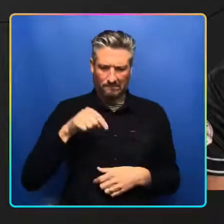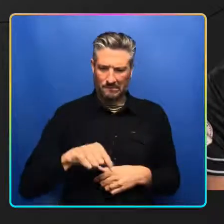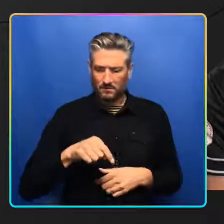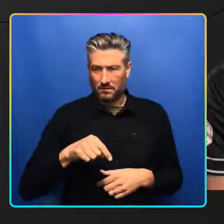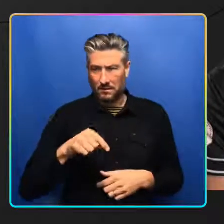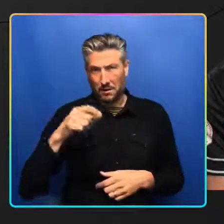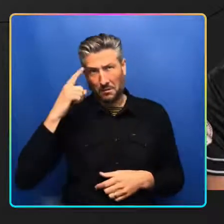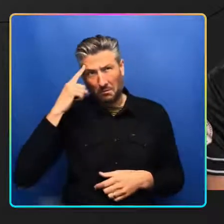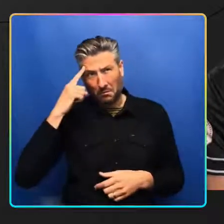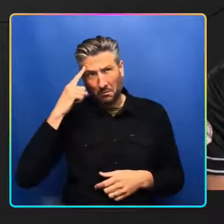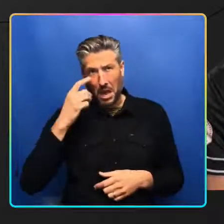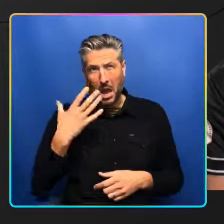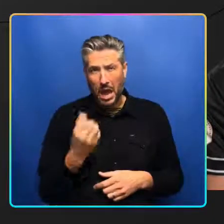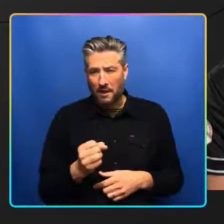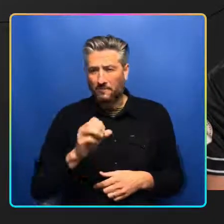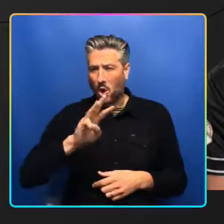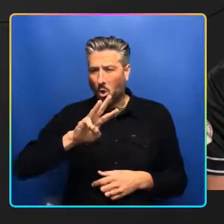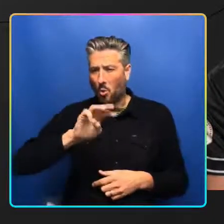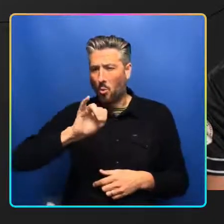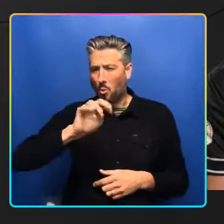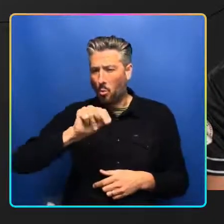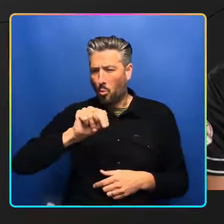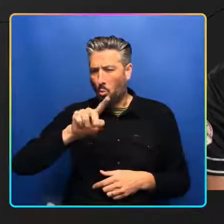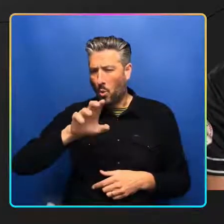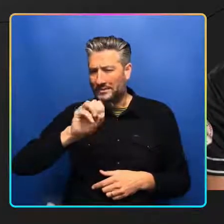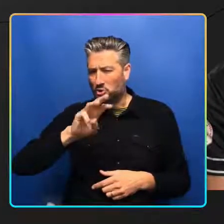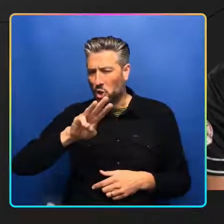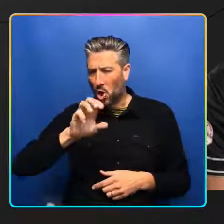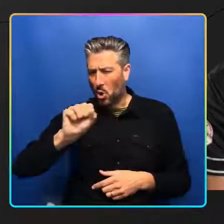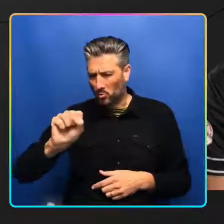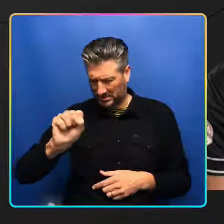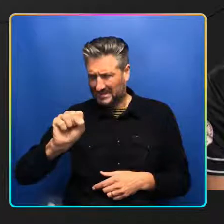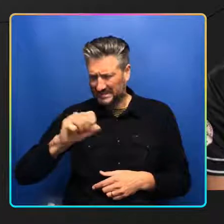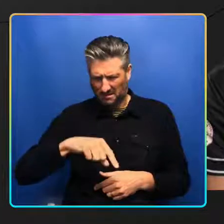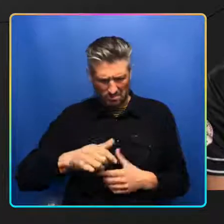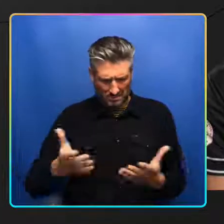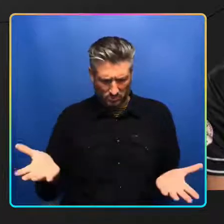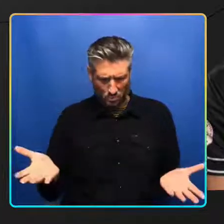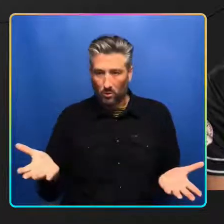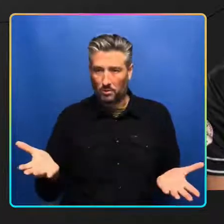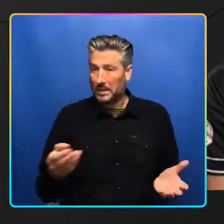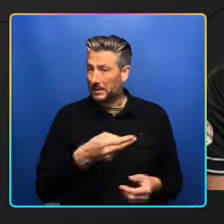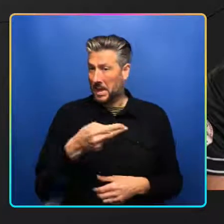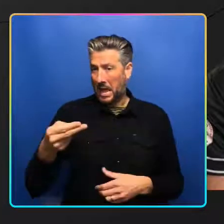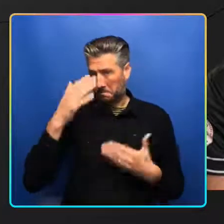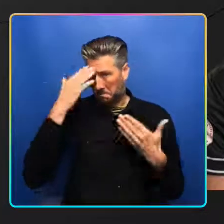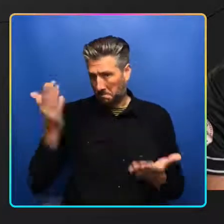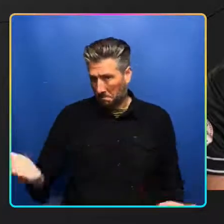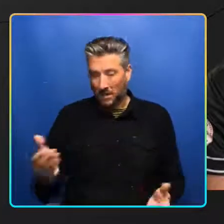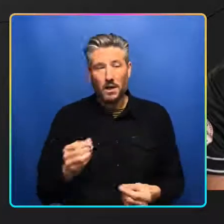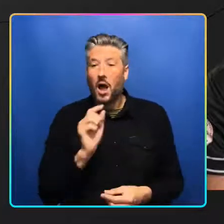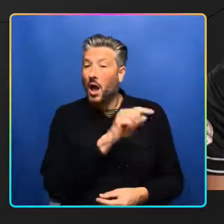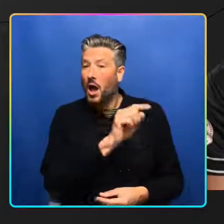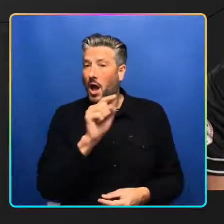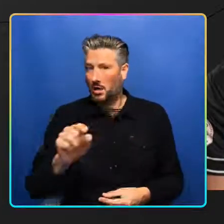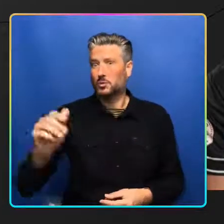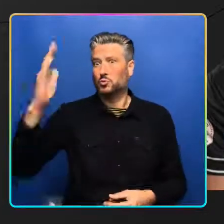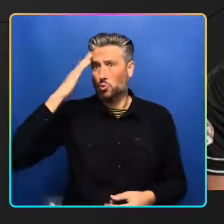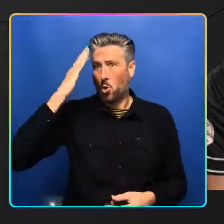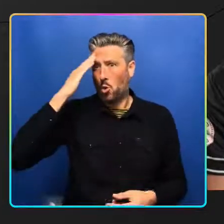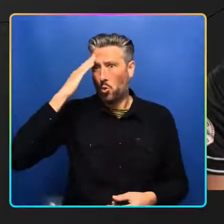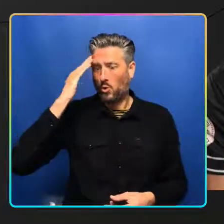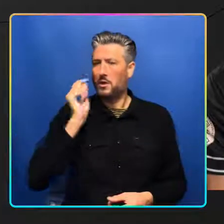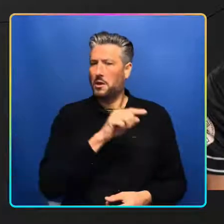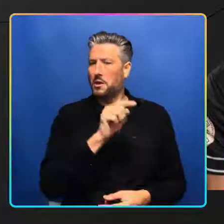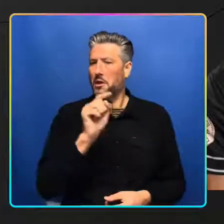was it. I don't know what type of PC it is, but some people are very much know what it is. But that's great. Windows NT, we